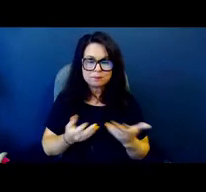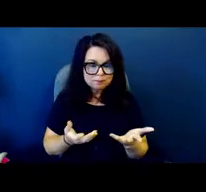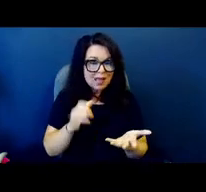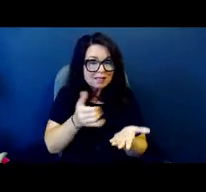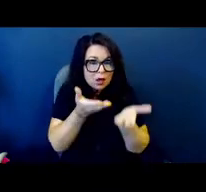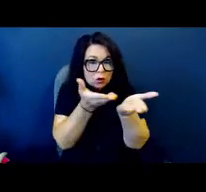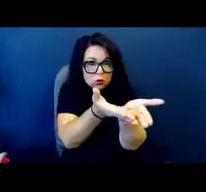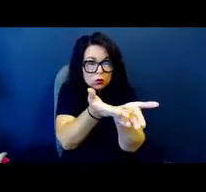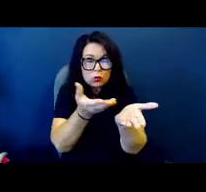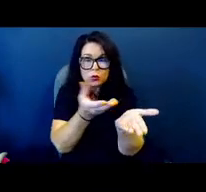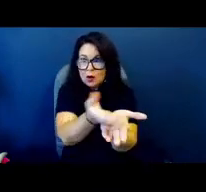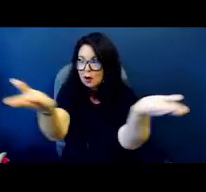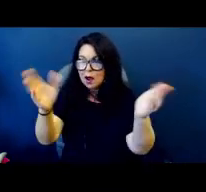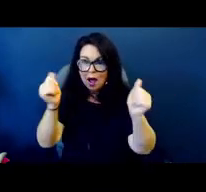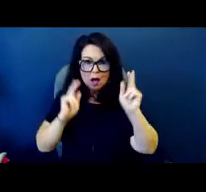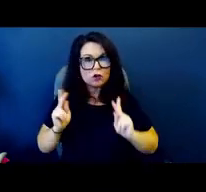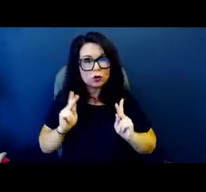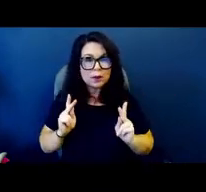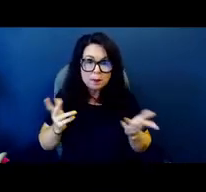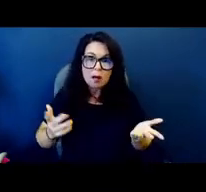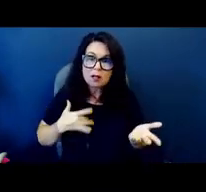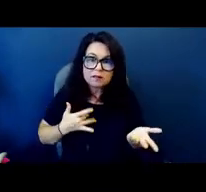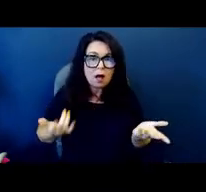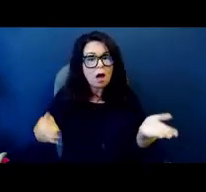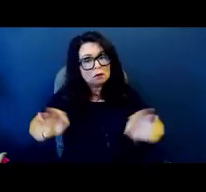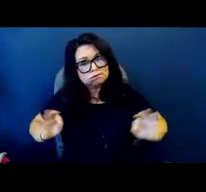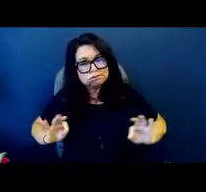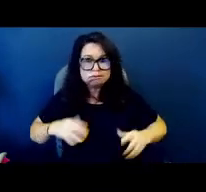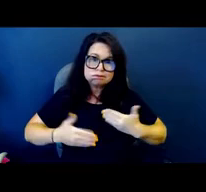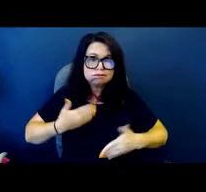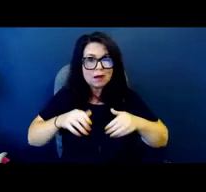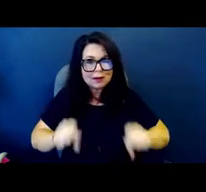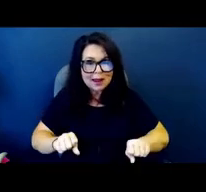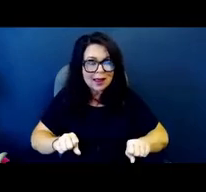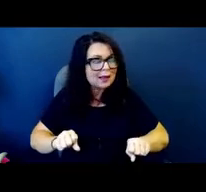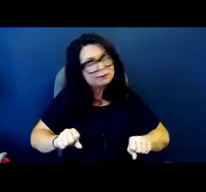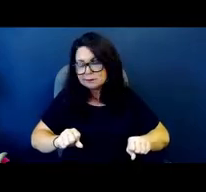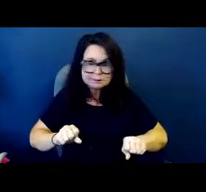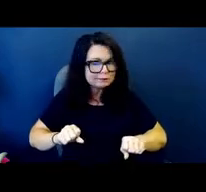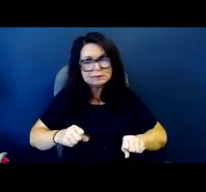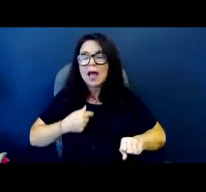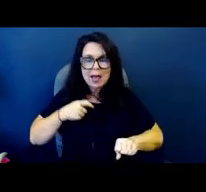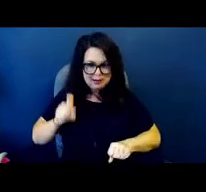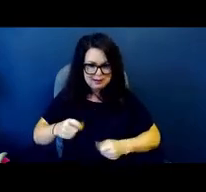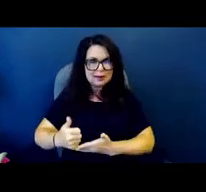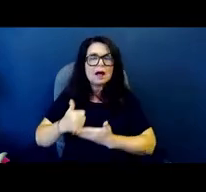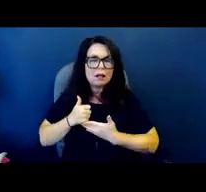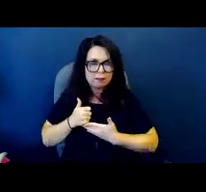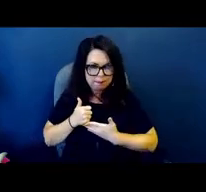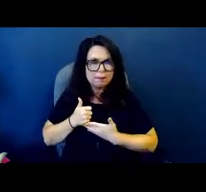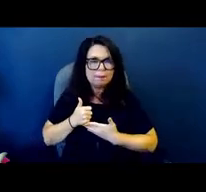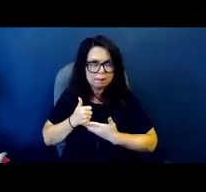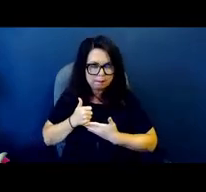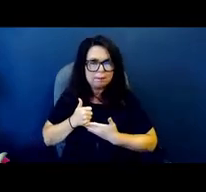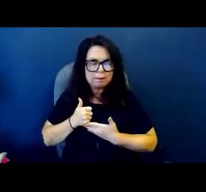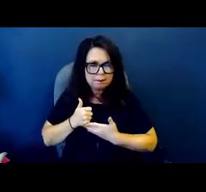and others take for granted and can do for yourself. I need help to do that.